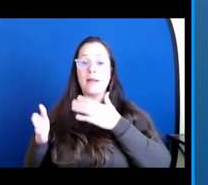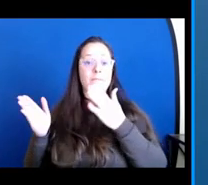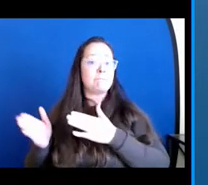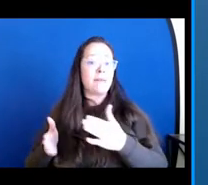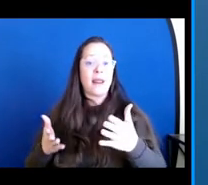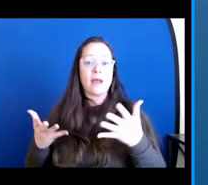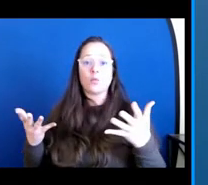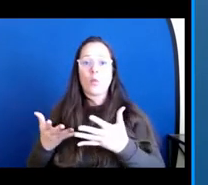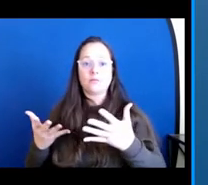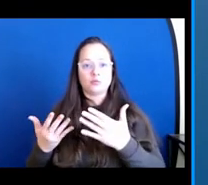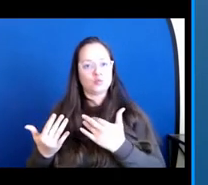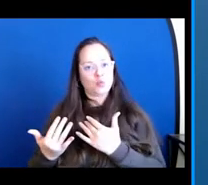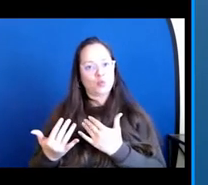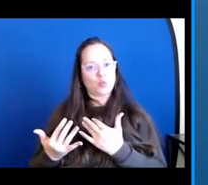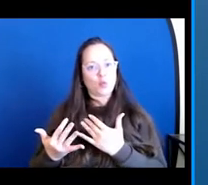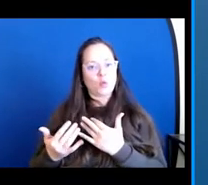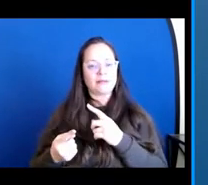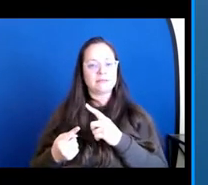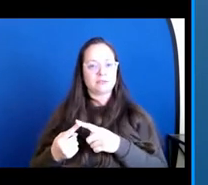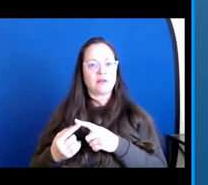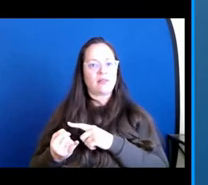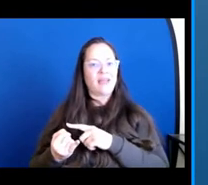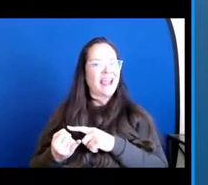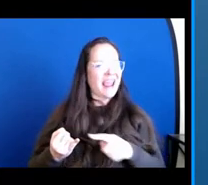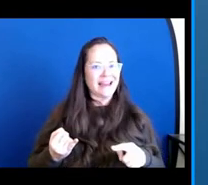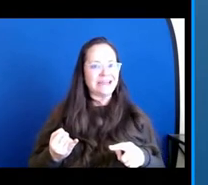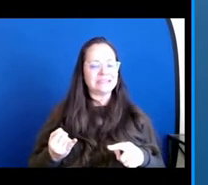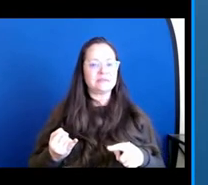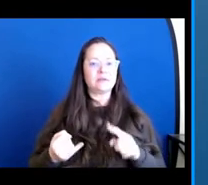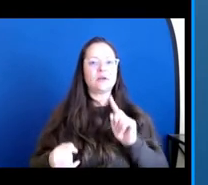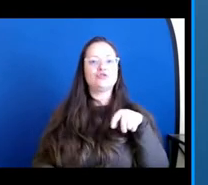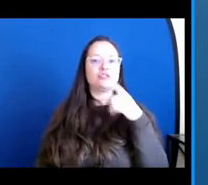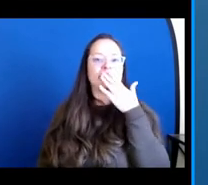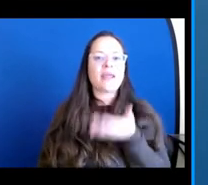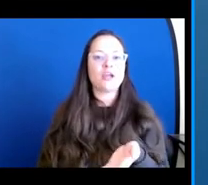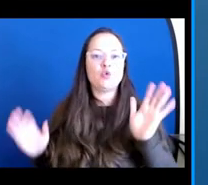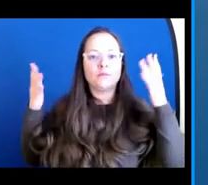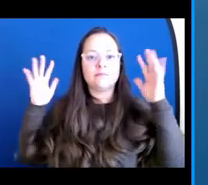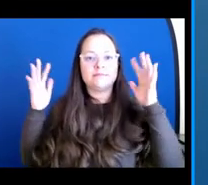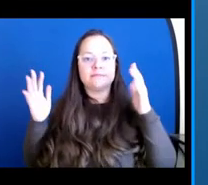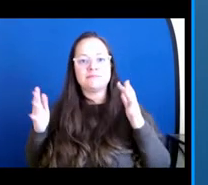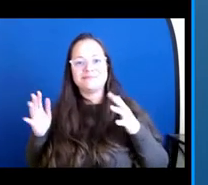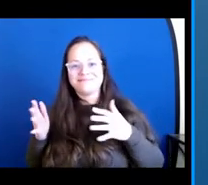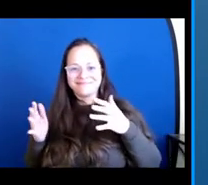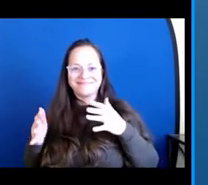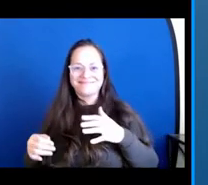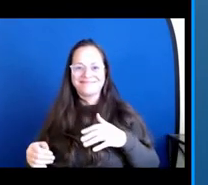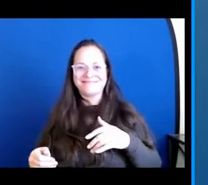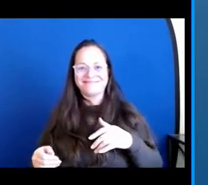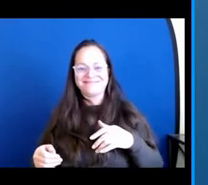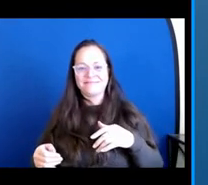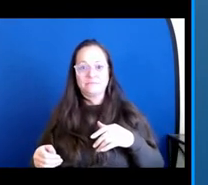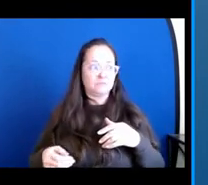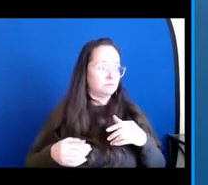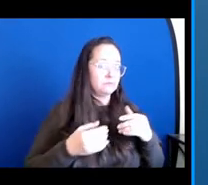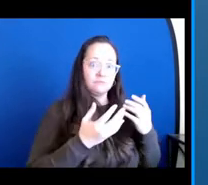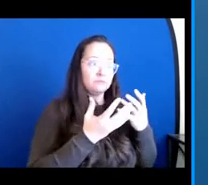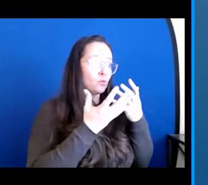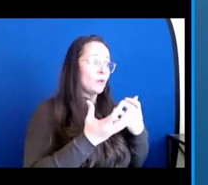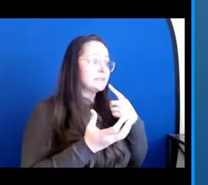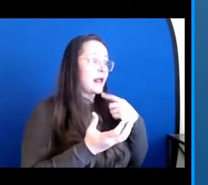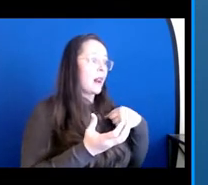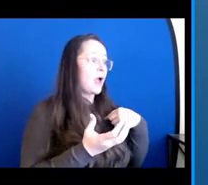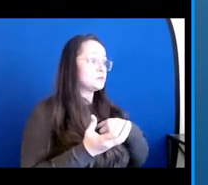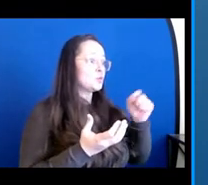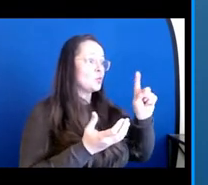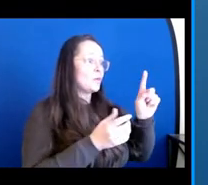wait until the end of all of this and just say thank you uh Cara would you like to see where you're from I'm